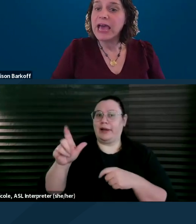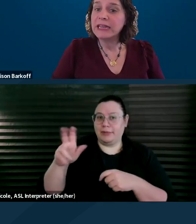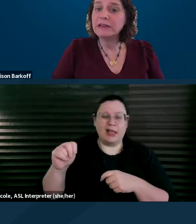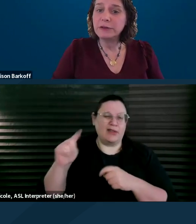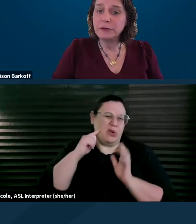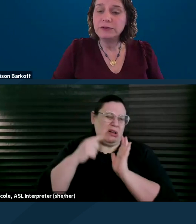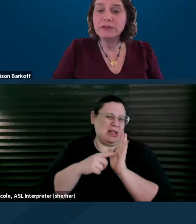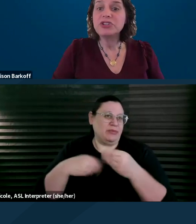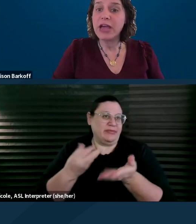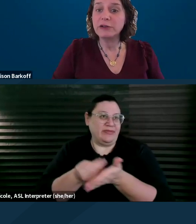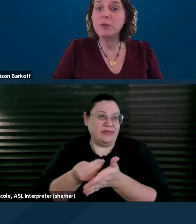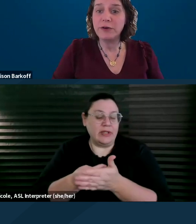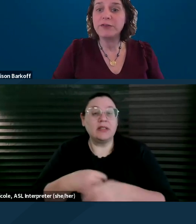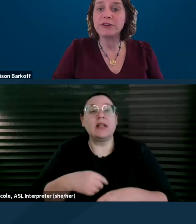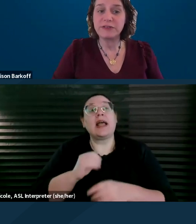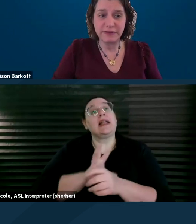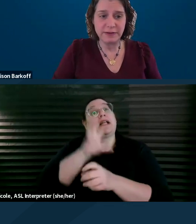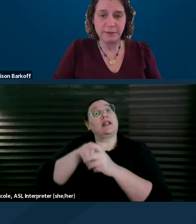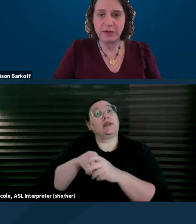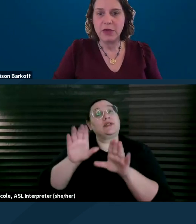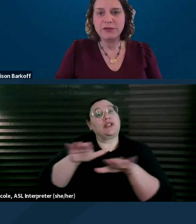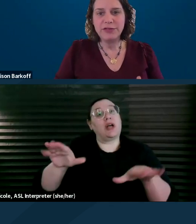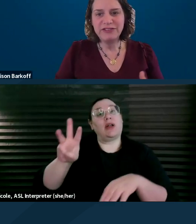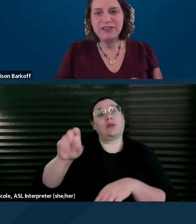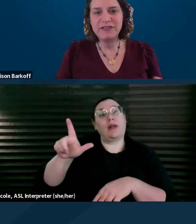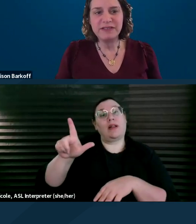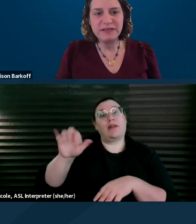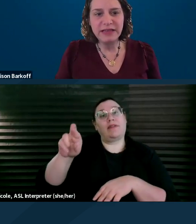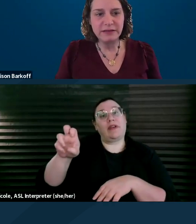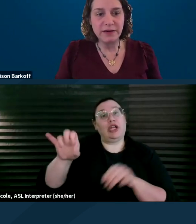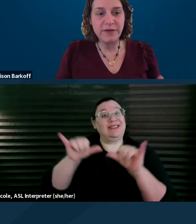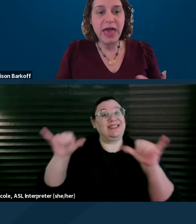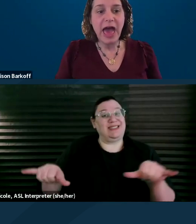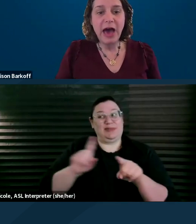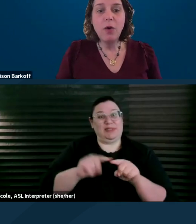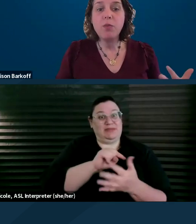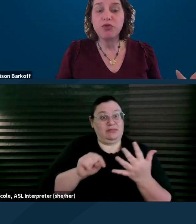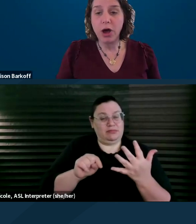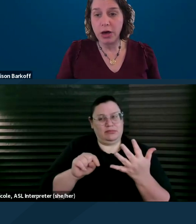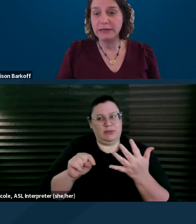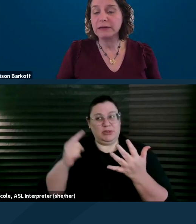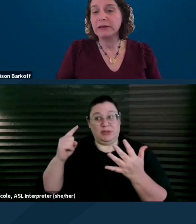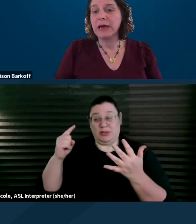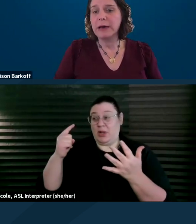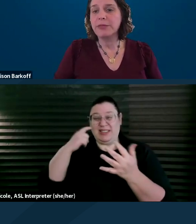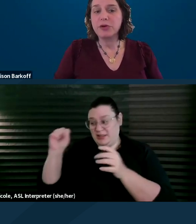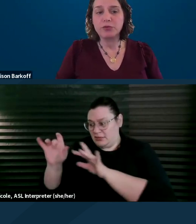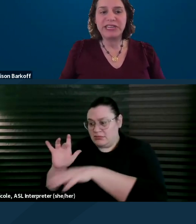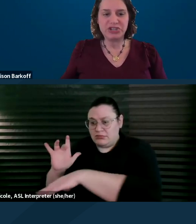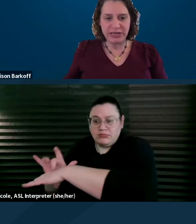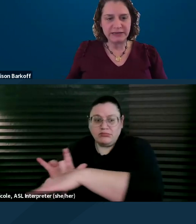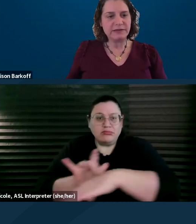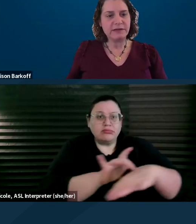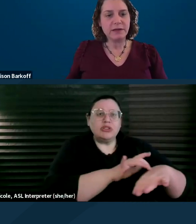fund. And it includes child welfare systems. So that's just a sense of how broad